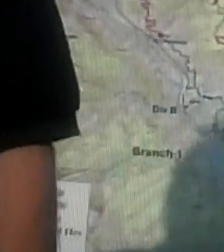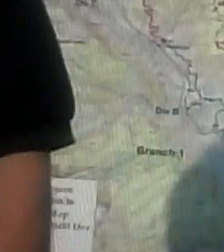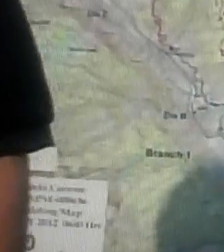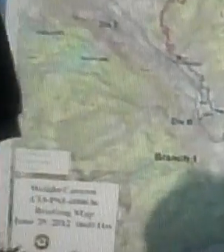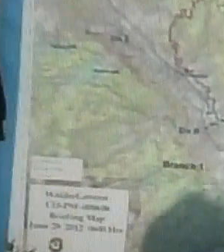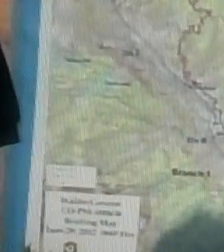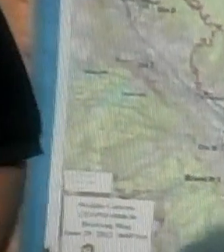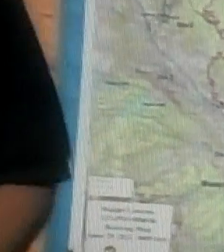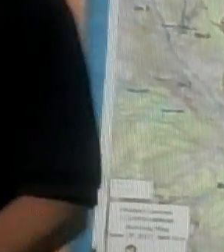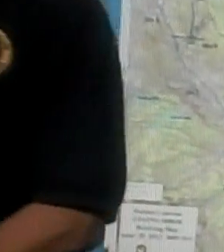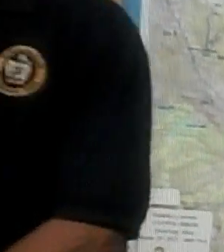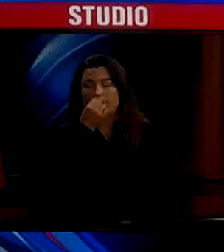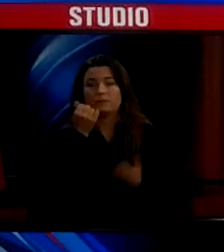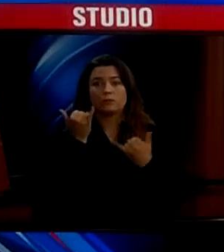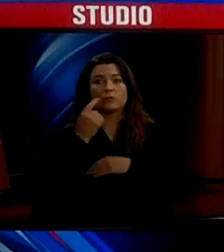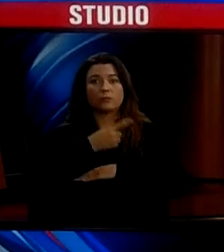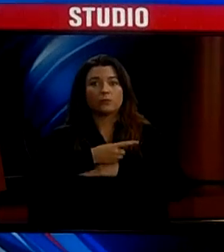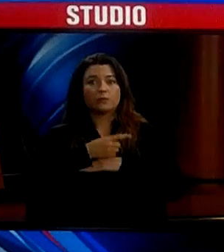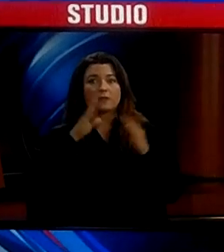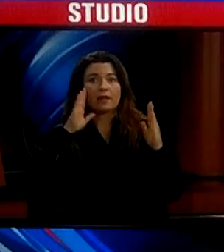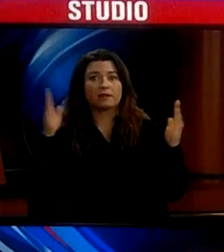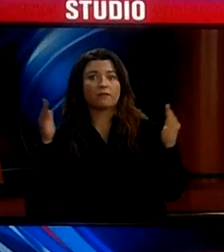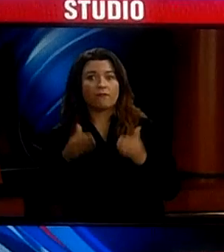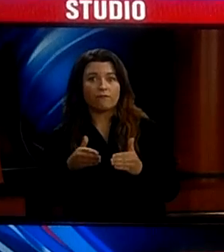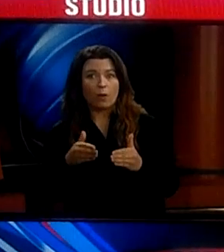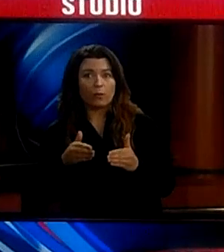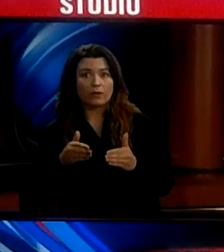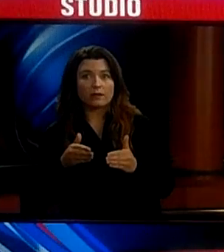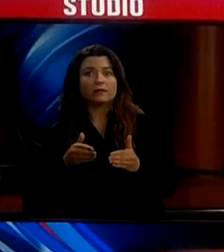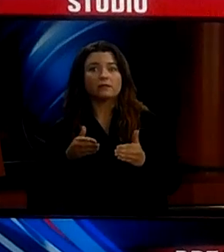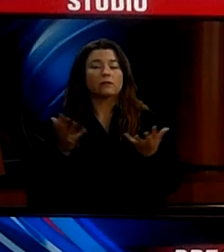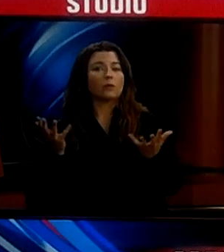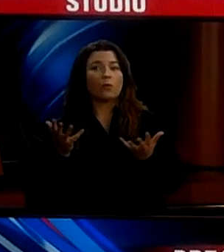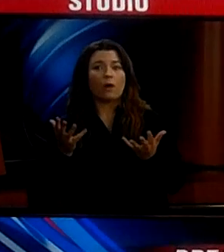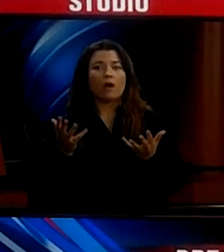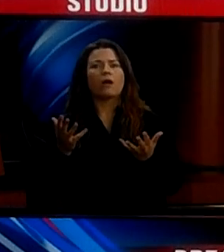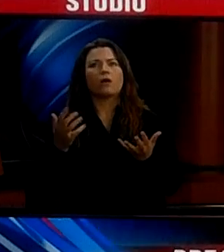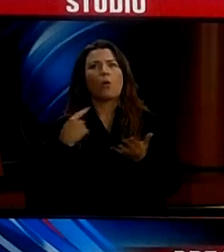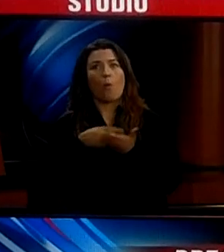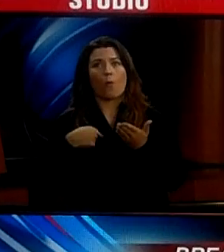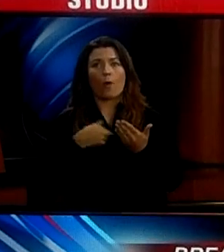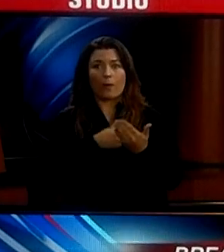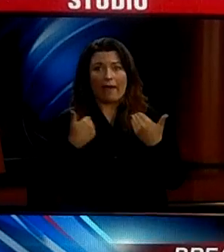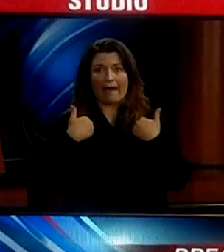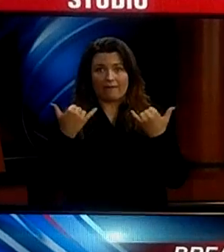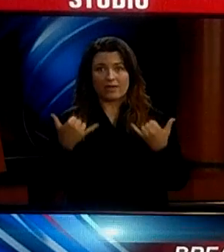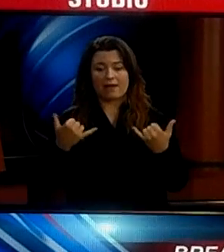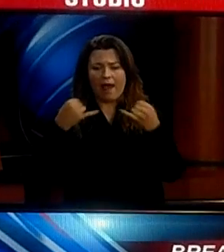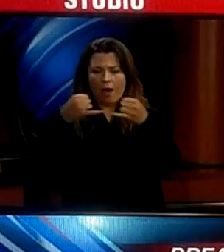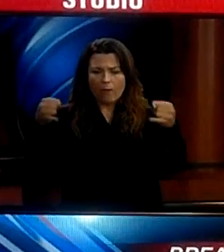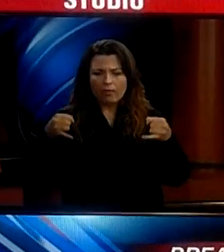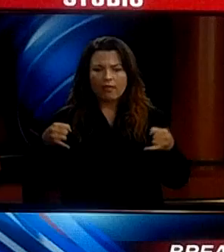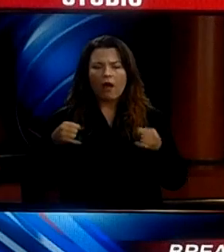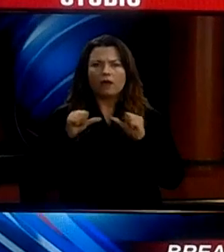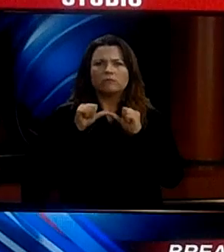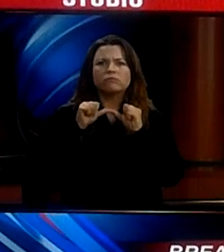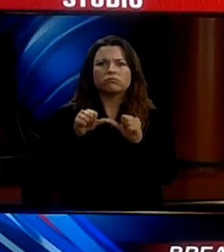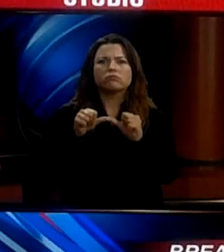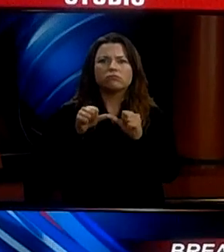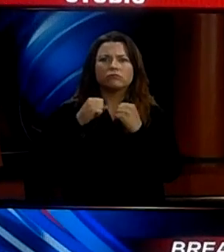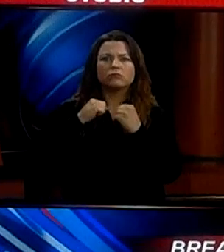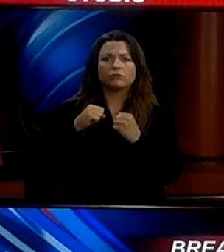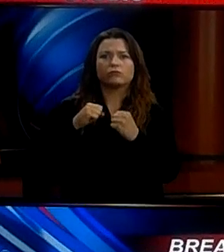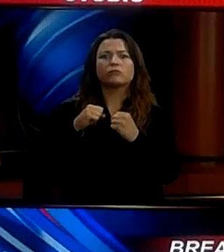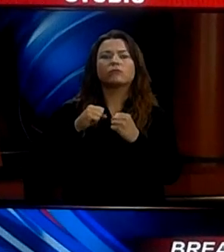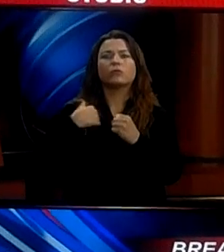So the focus for the day is to hold what we've got, improve the lines that we have in place, use aerial assets as